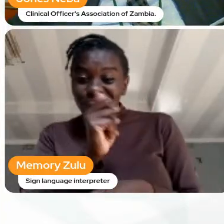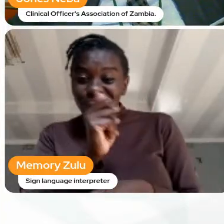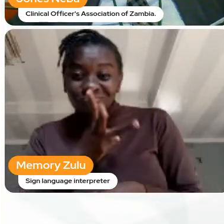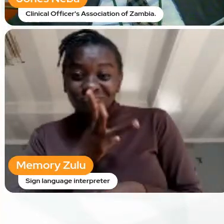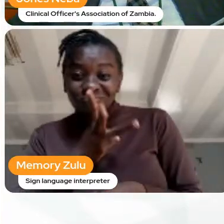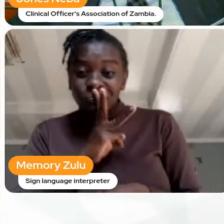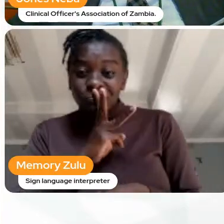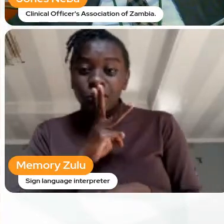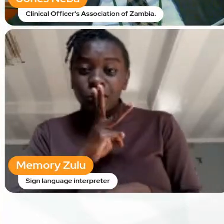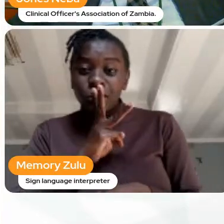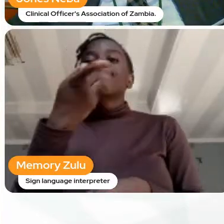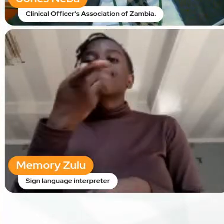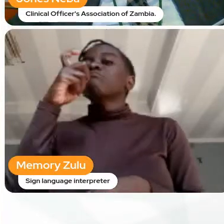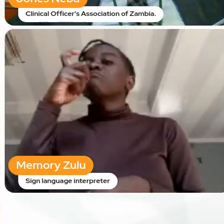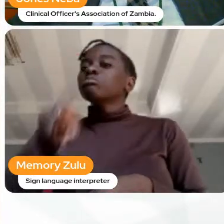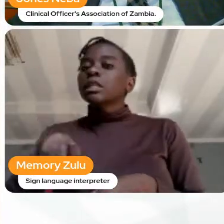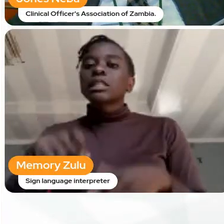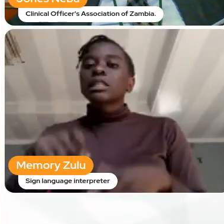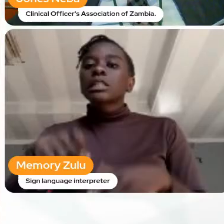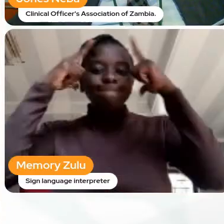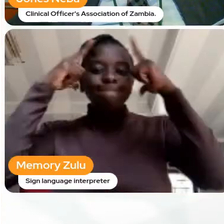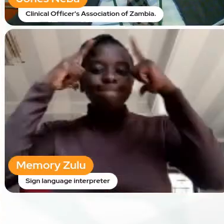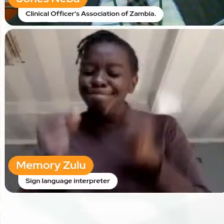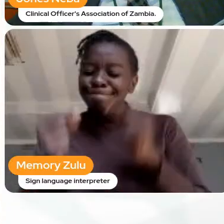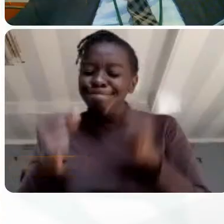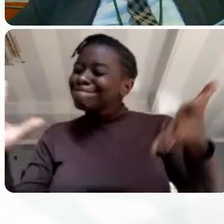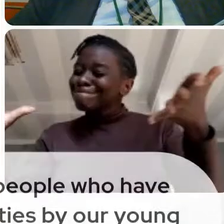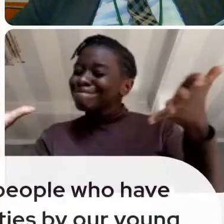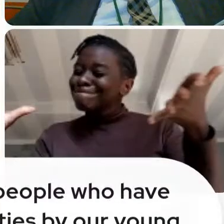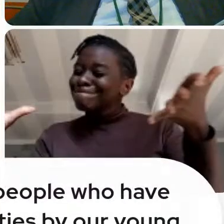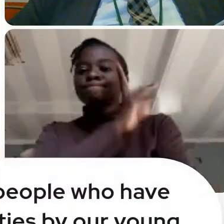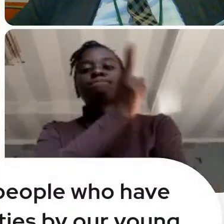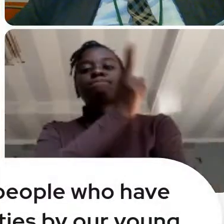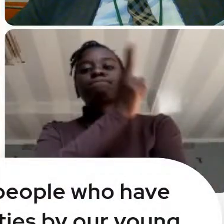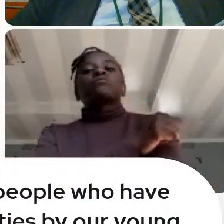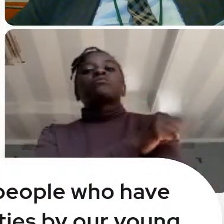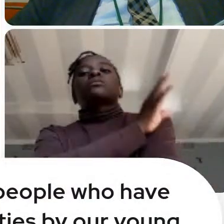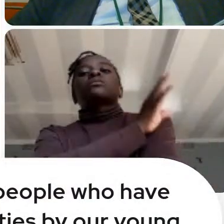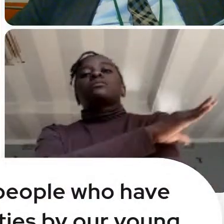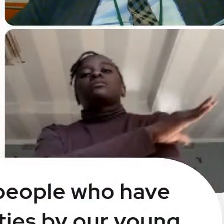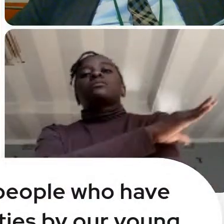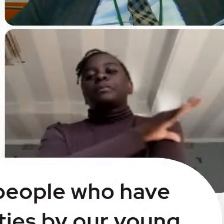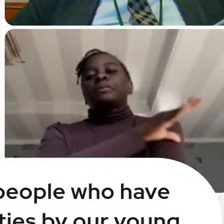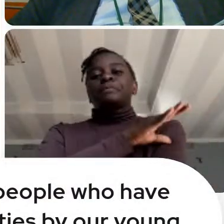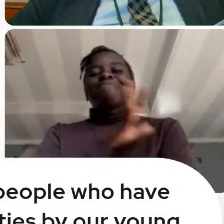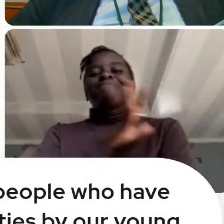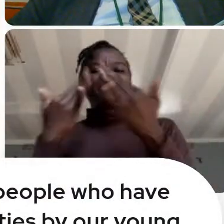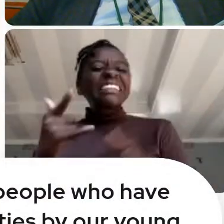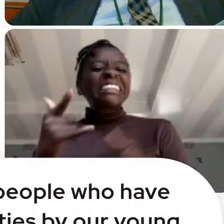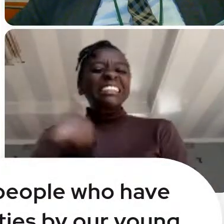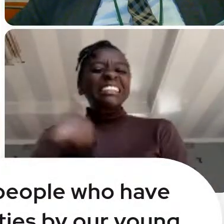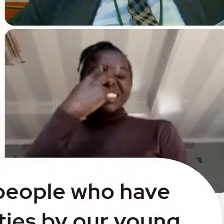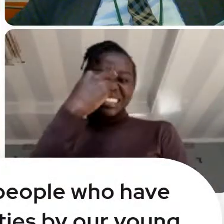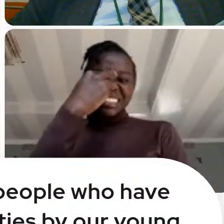Doc. I have seen that a number of people are watching. I have seen people commenting. We're watching from